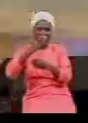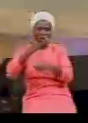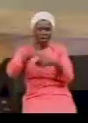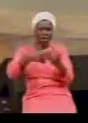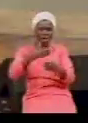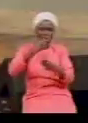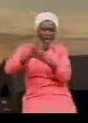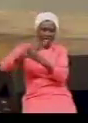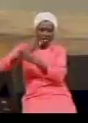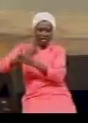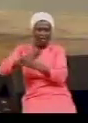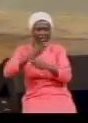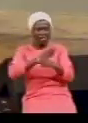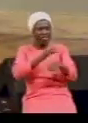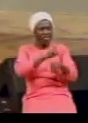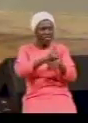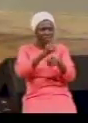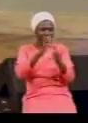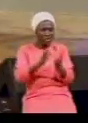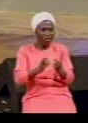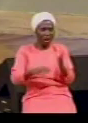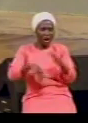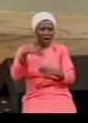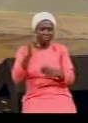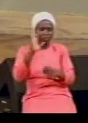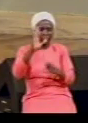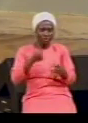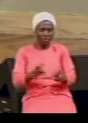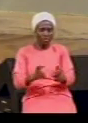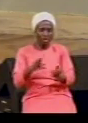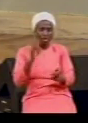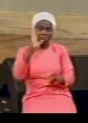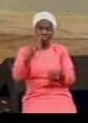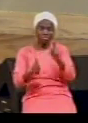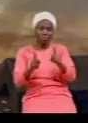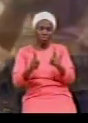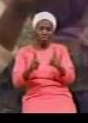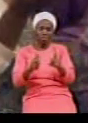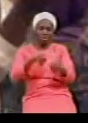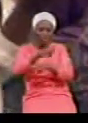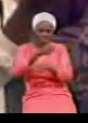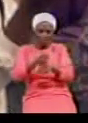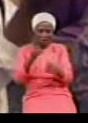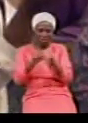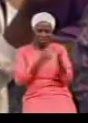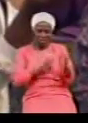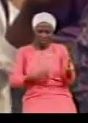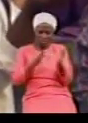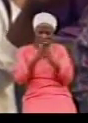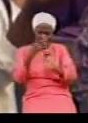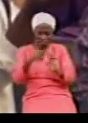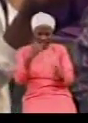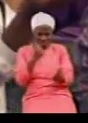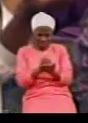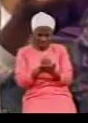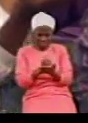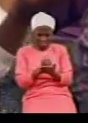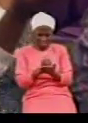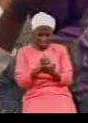every challenge out of the way of your people. Confirm it, Lord, in Jesus' name.